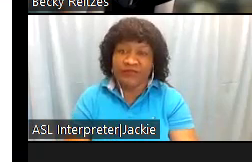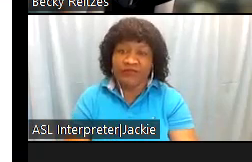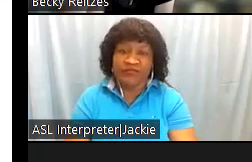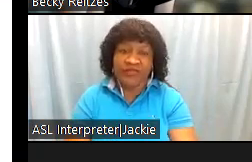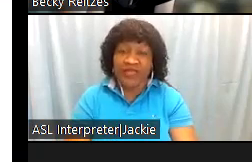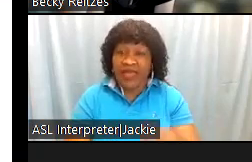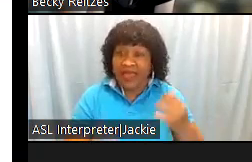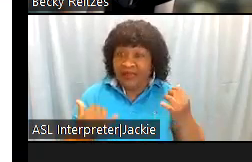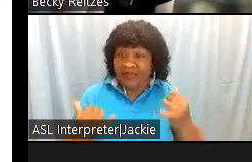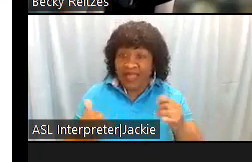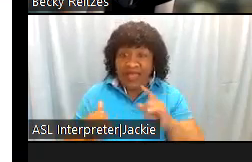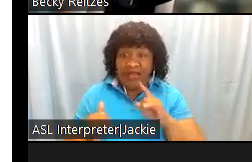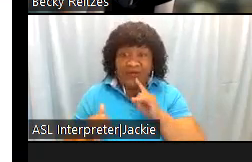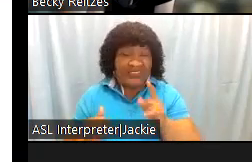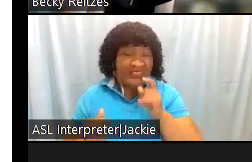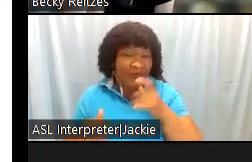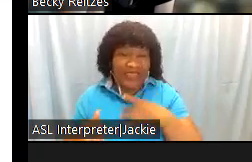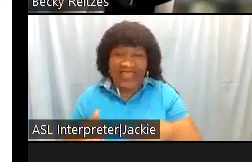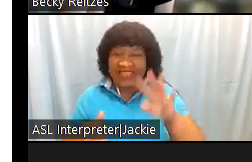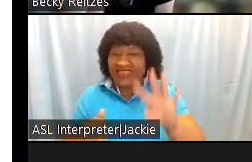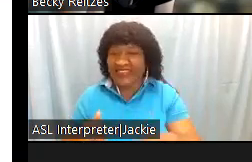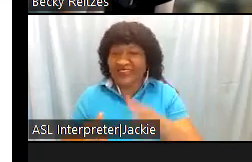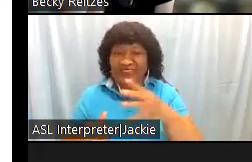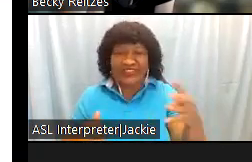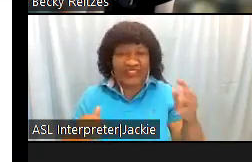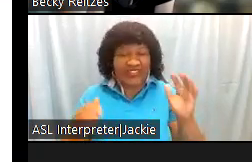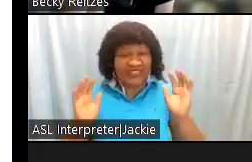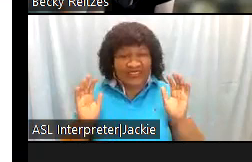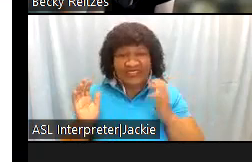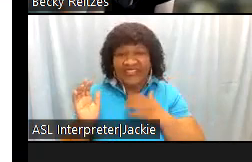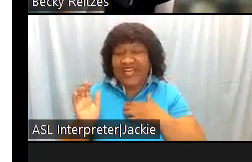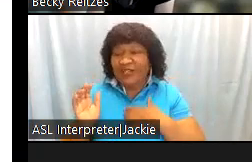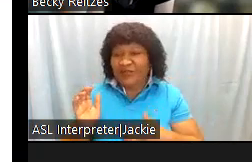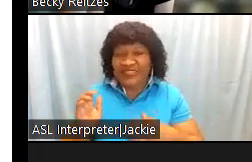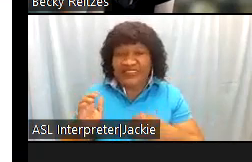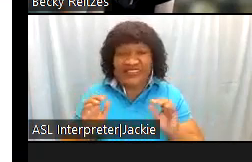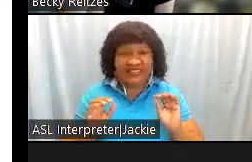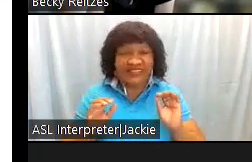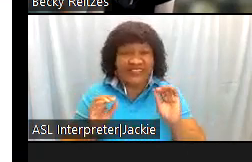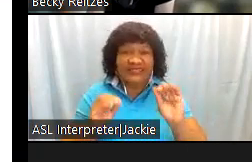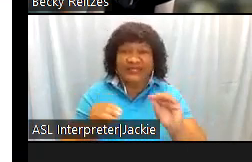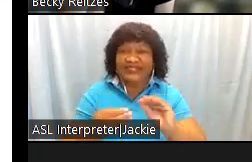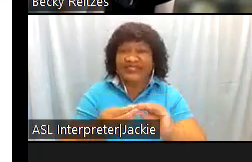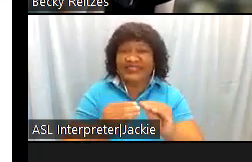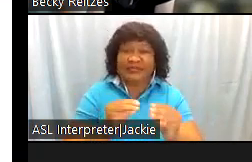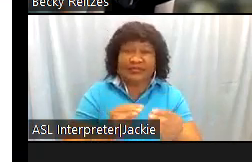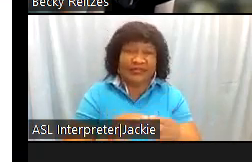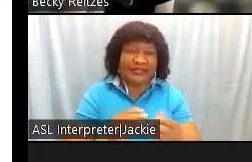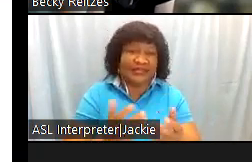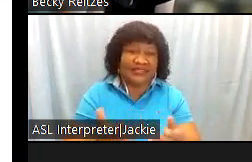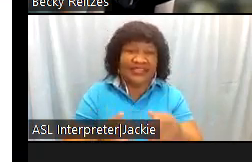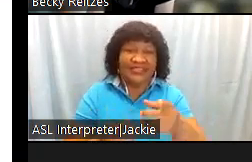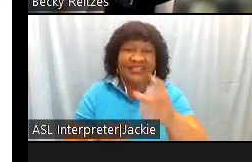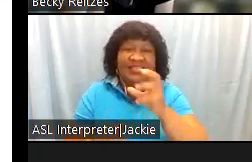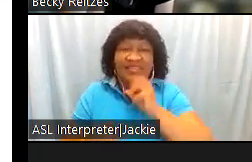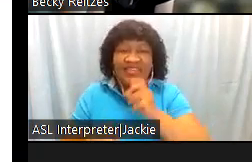I really hate these charts a lot. I wish it just was like numbers, but here's a breakdown in terms of like age. What